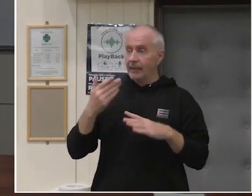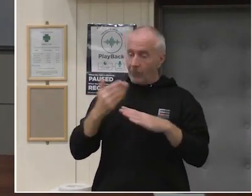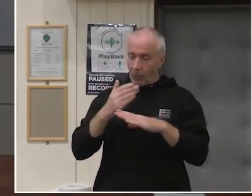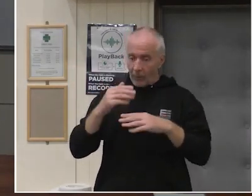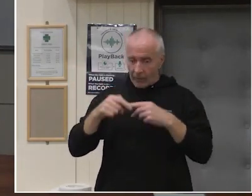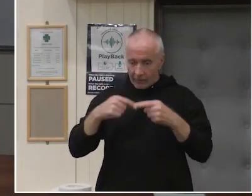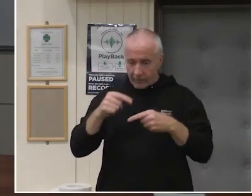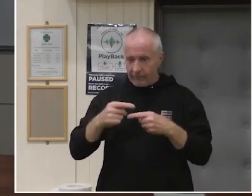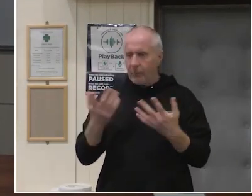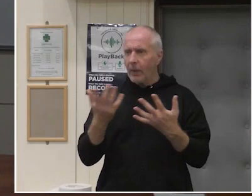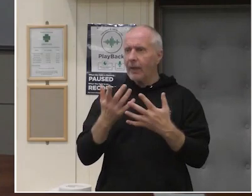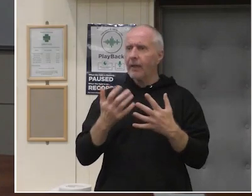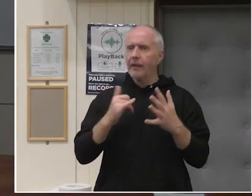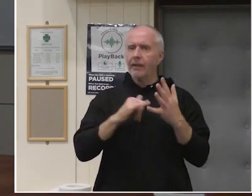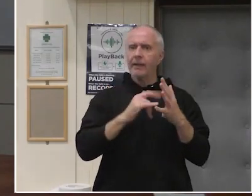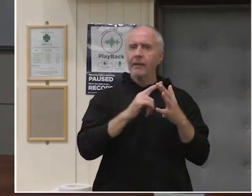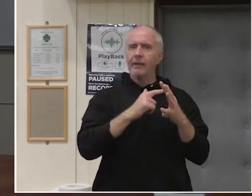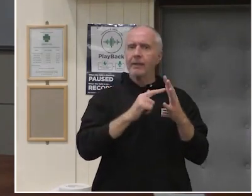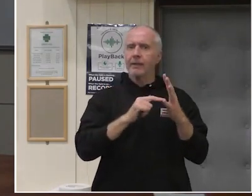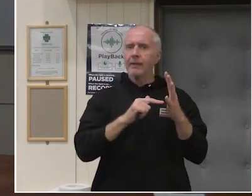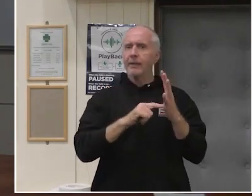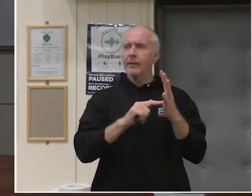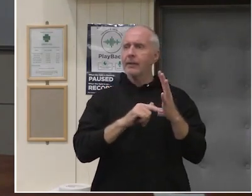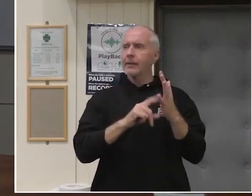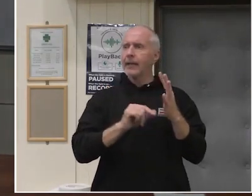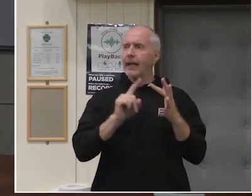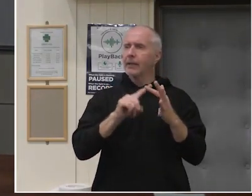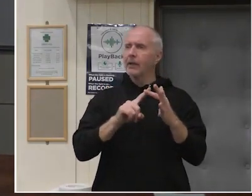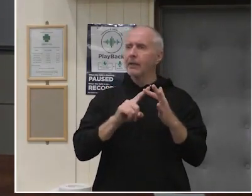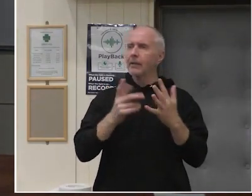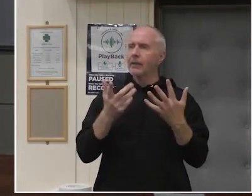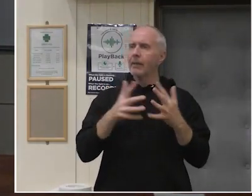the US. Oh dear, years ago.